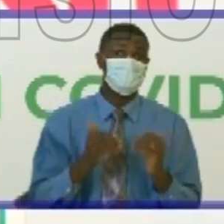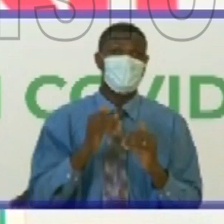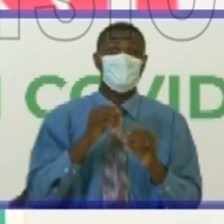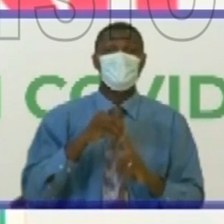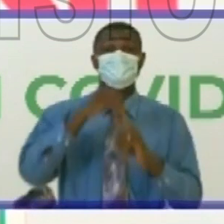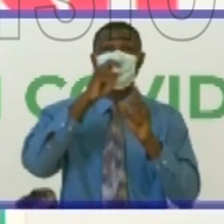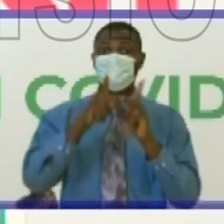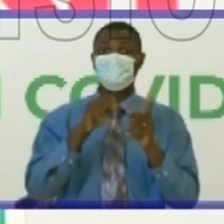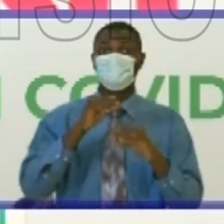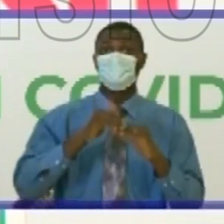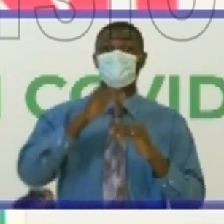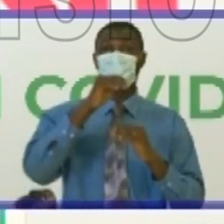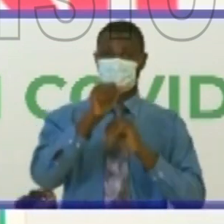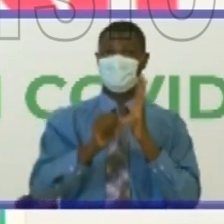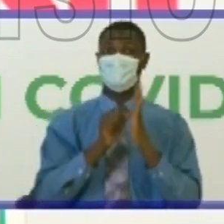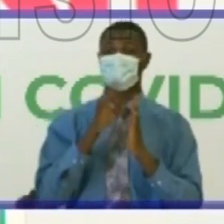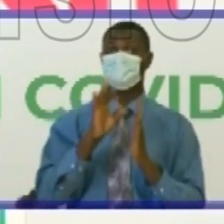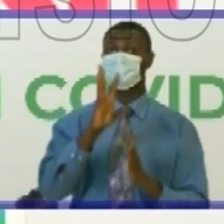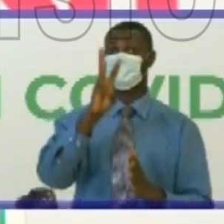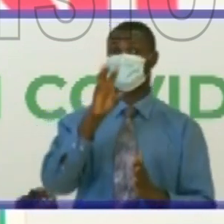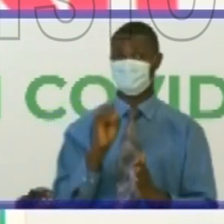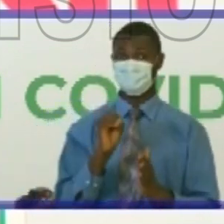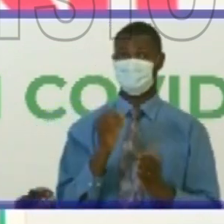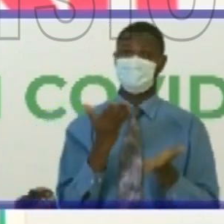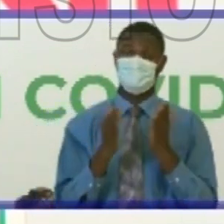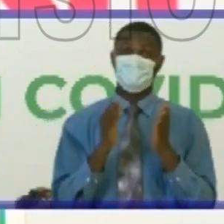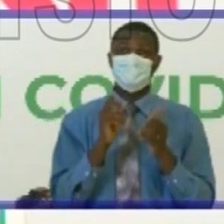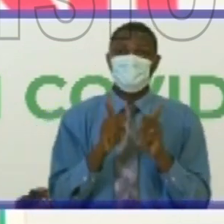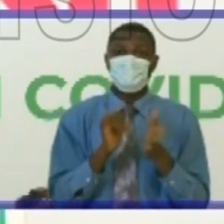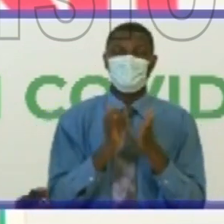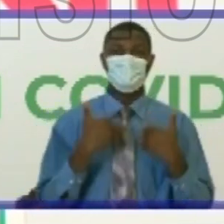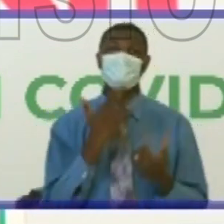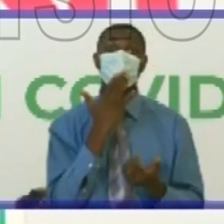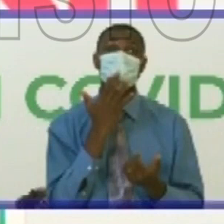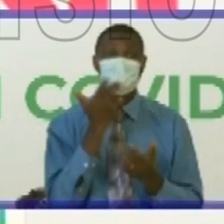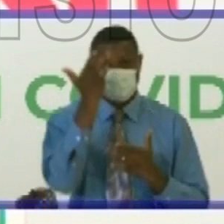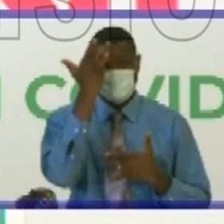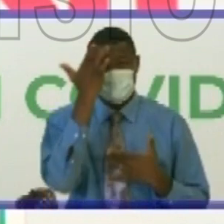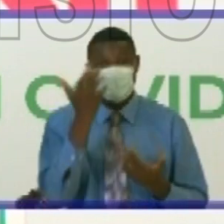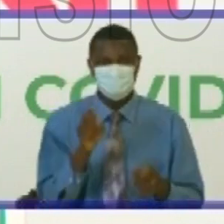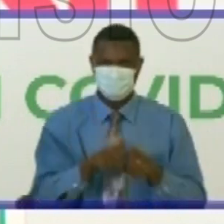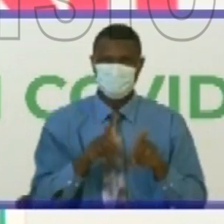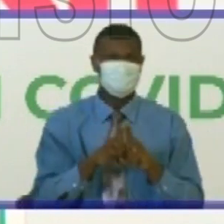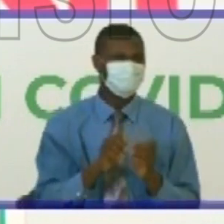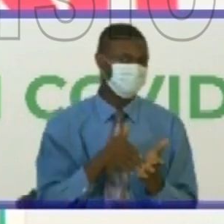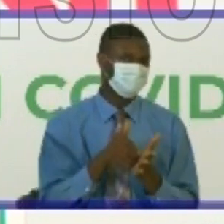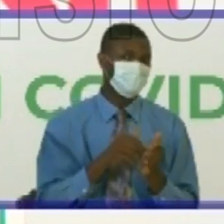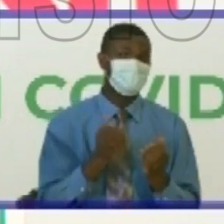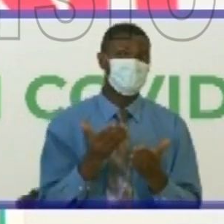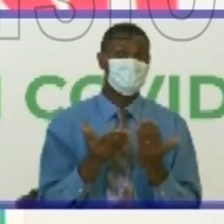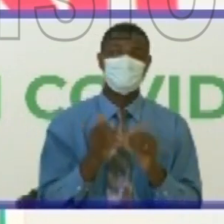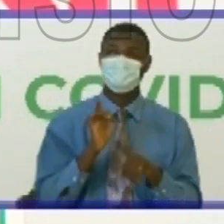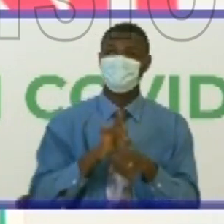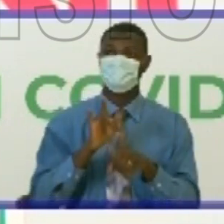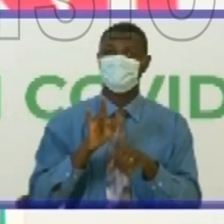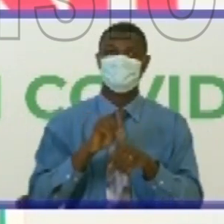60, and those with pre-existing conditions such as diabetes, hypertension, etc. There's no doubt COVID-19 is still